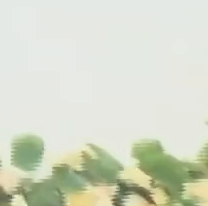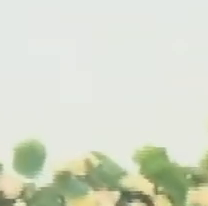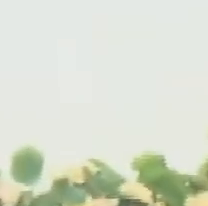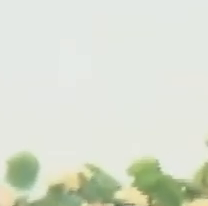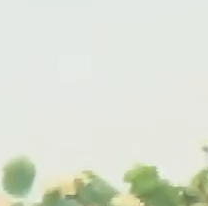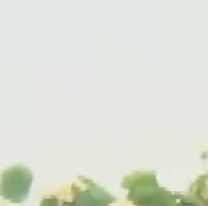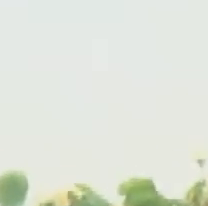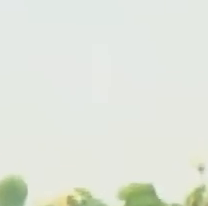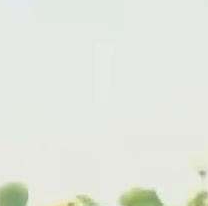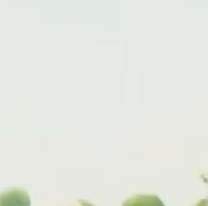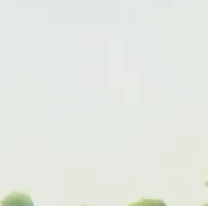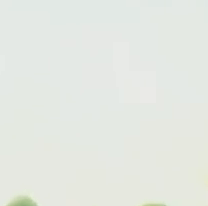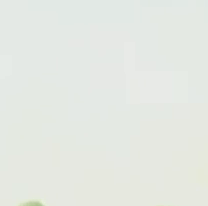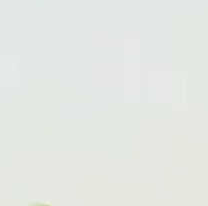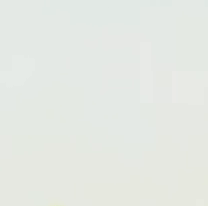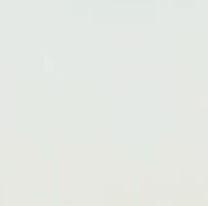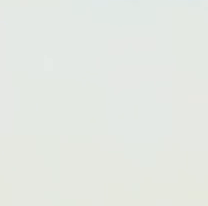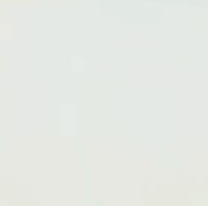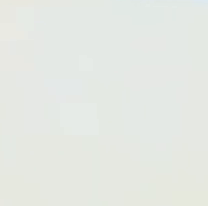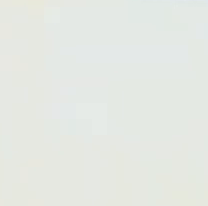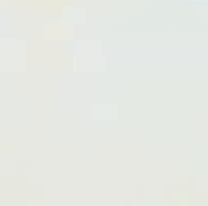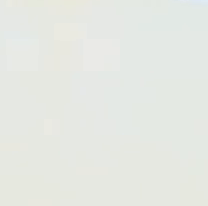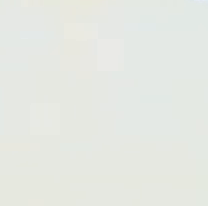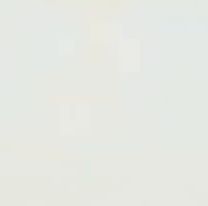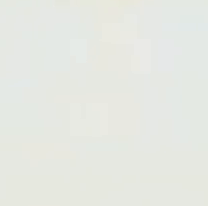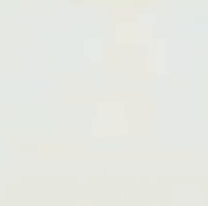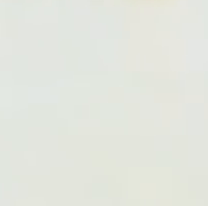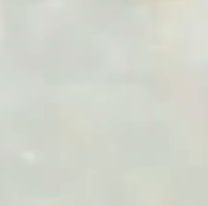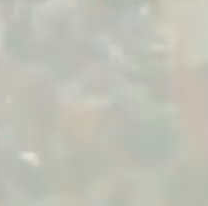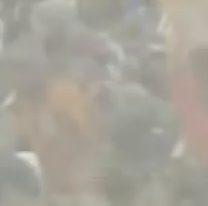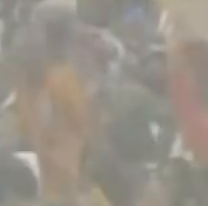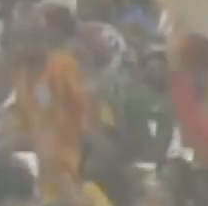Arise to your feet and shout hallelujah.